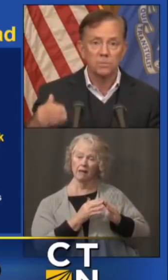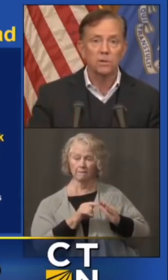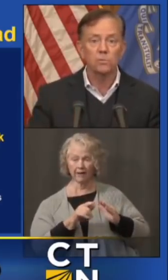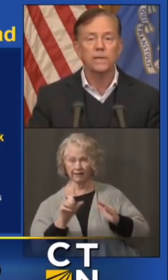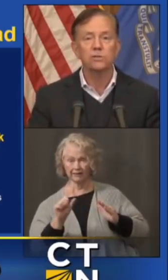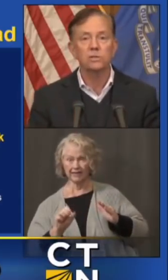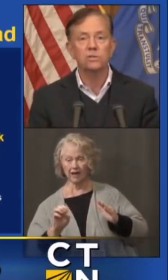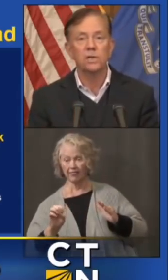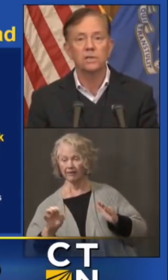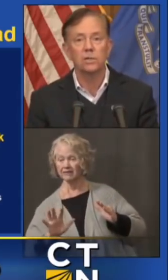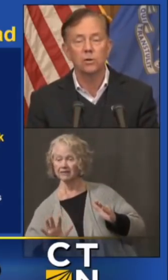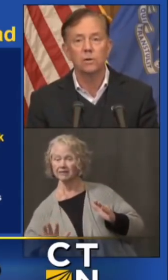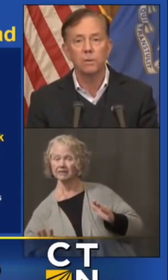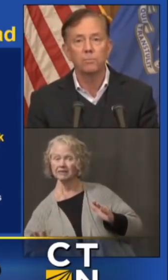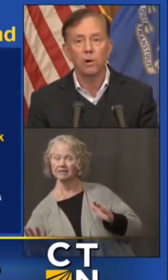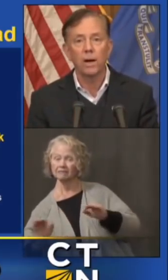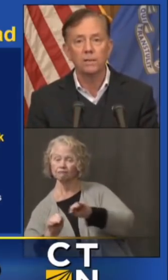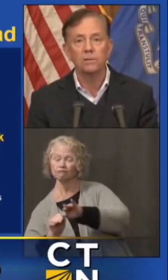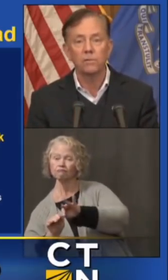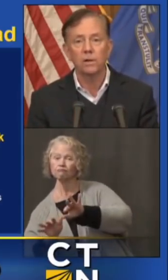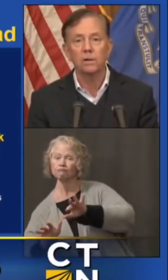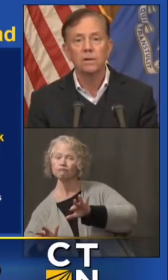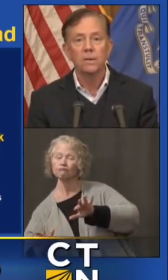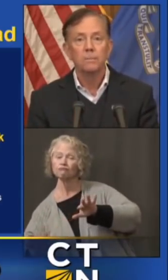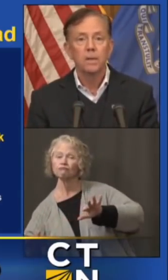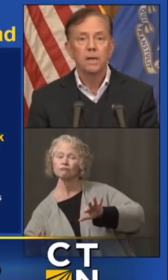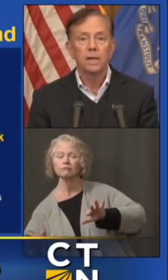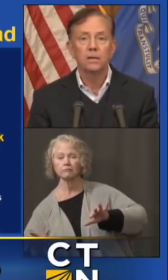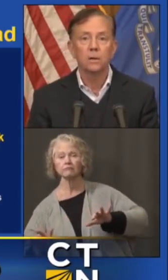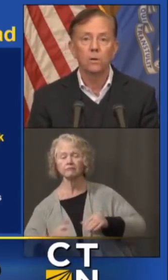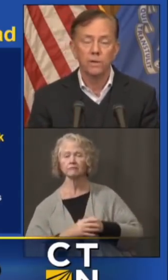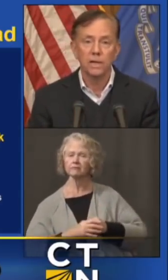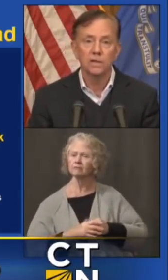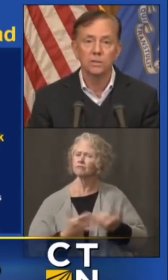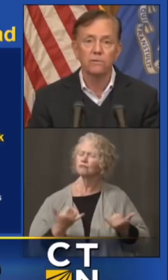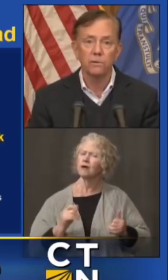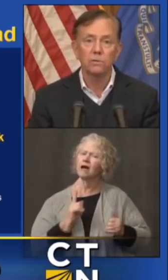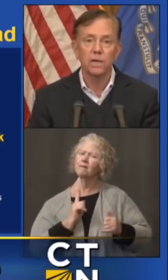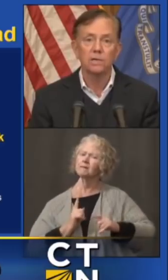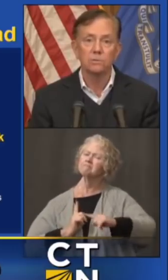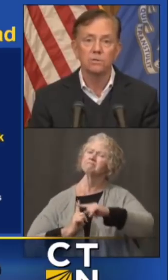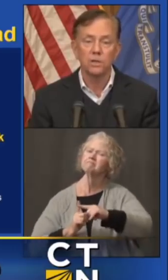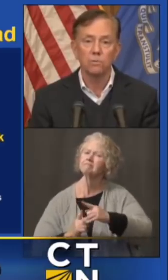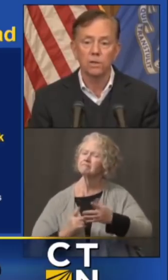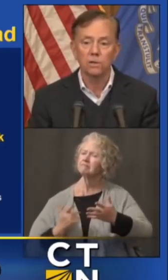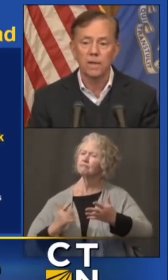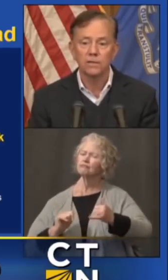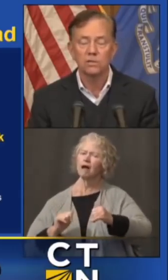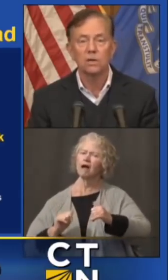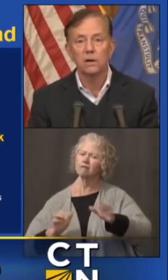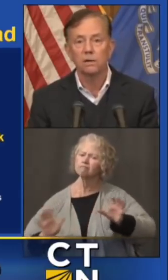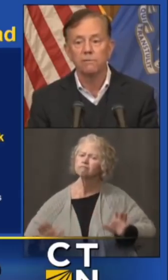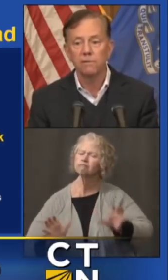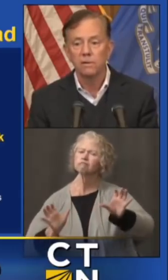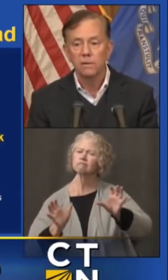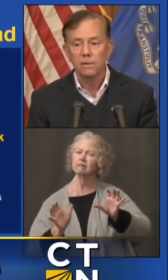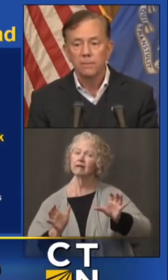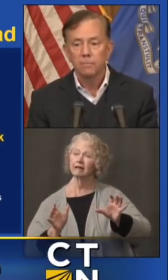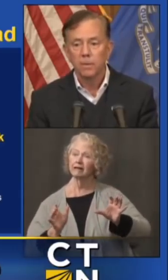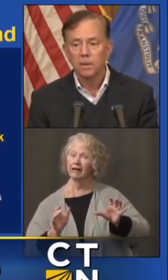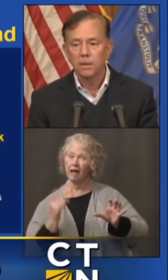Connecticut and some other regions, and you can be proactive there. And over the next few days, we'll see whether that's